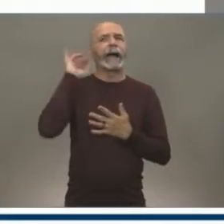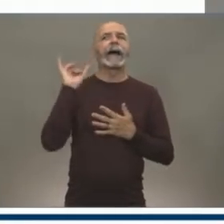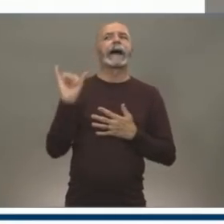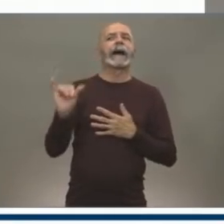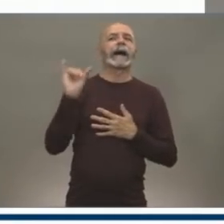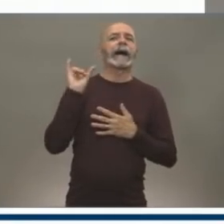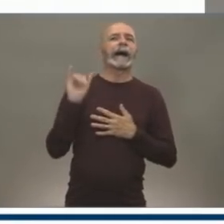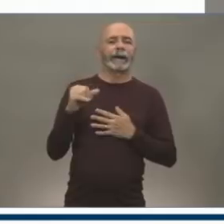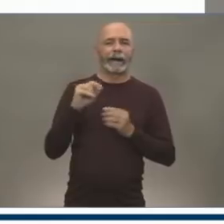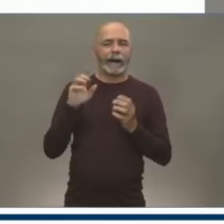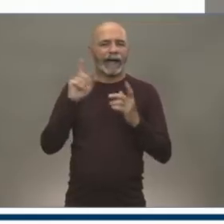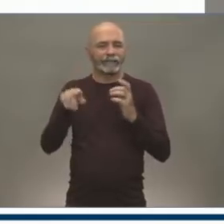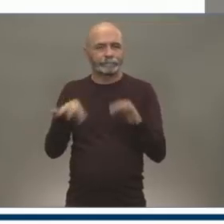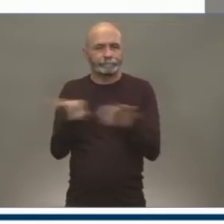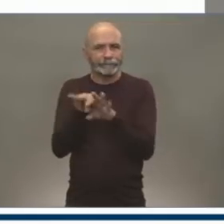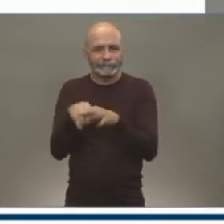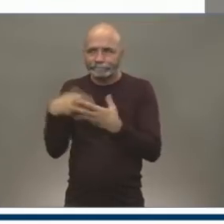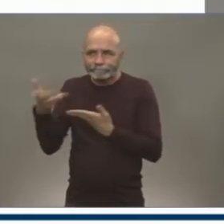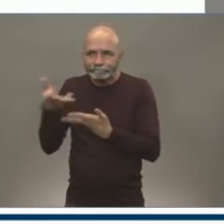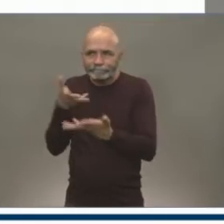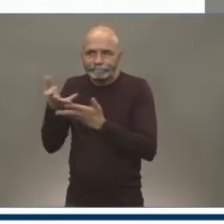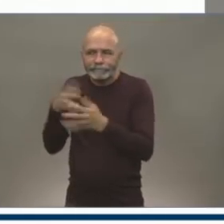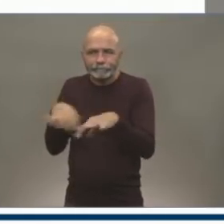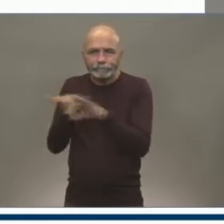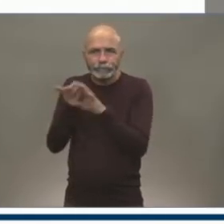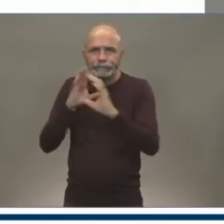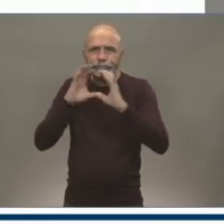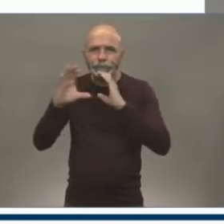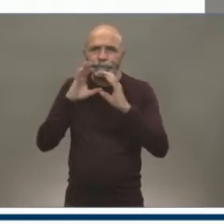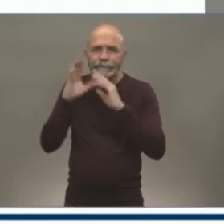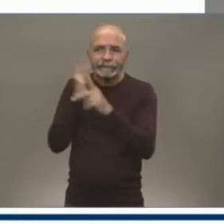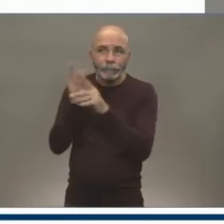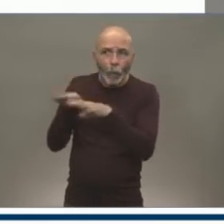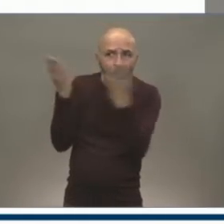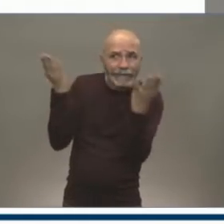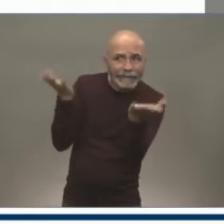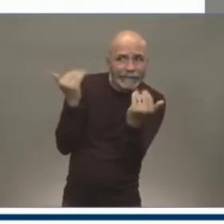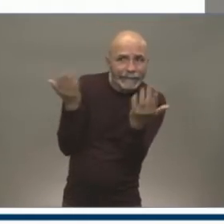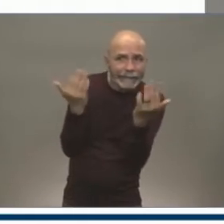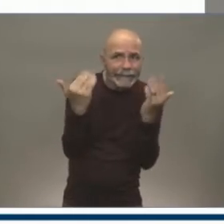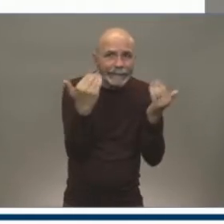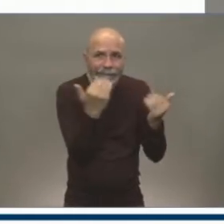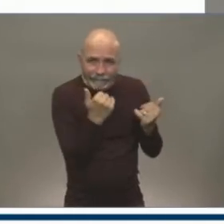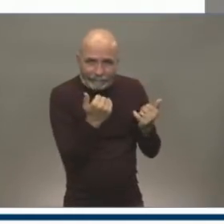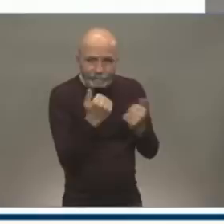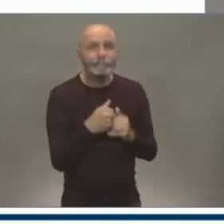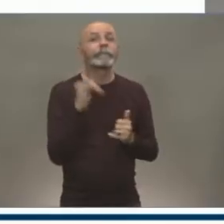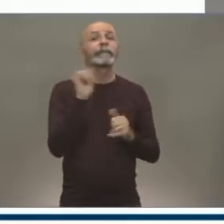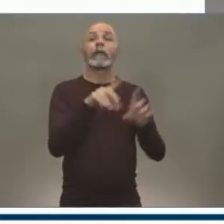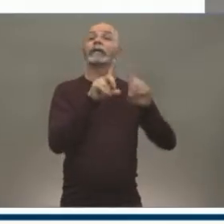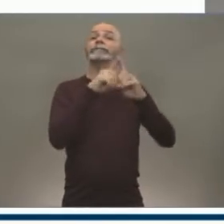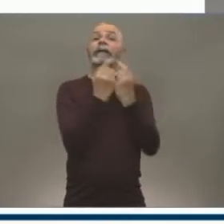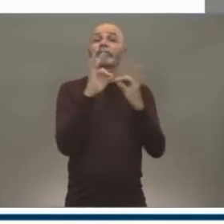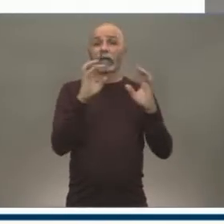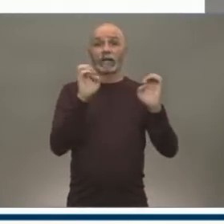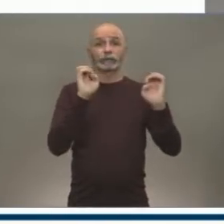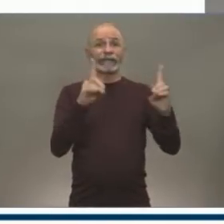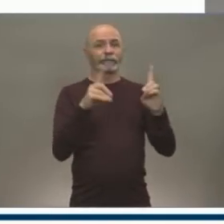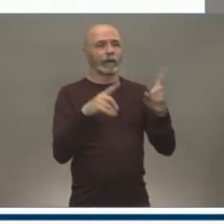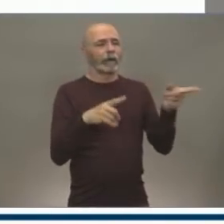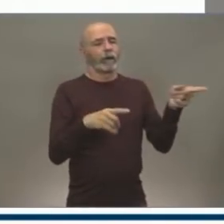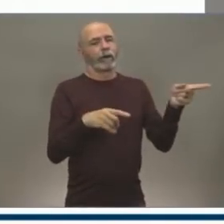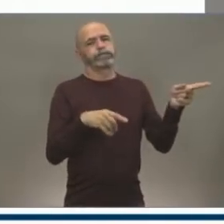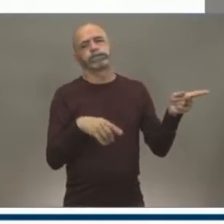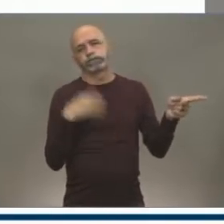side, and I know, talking with my colleagues in the Department of Education, that our communication and the